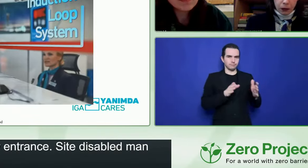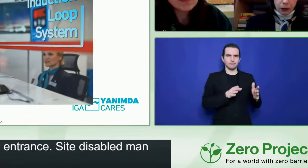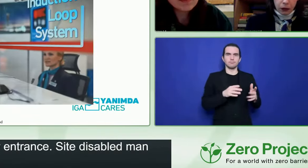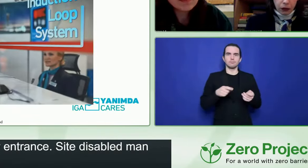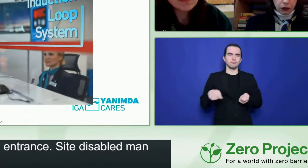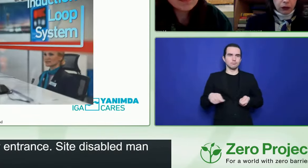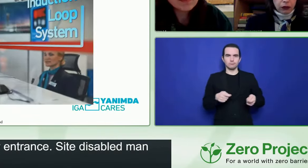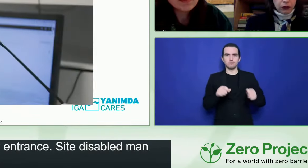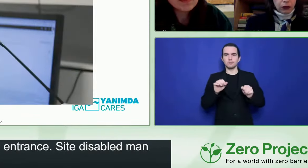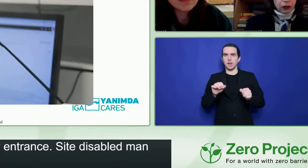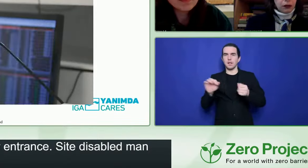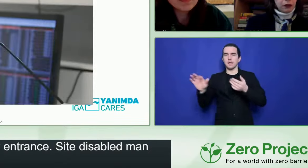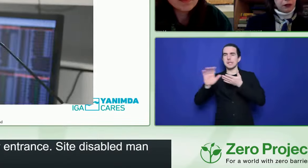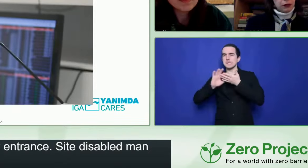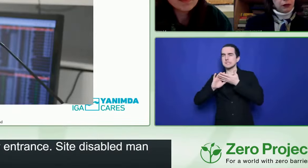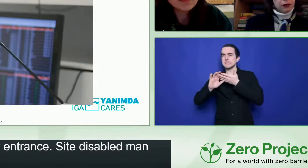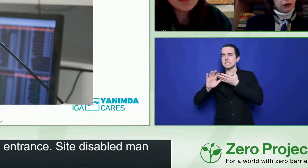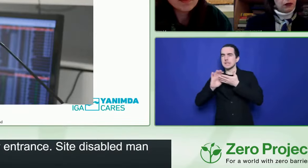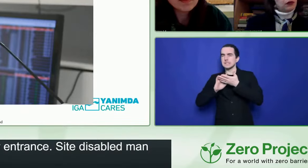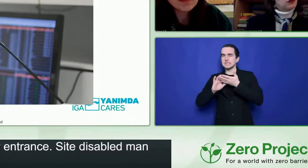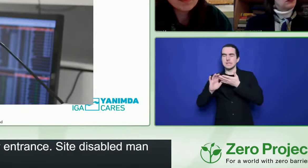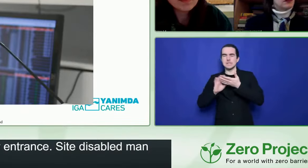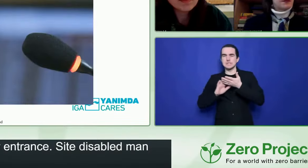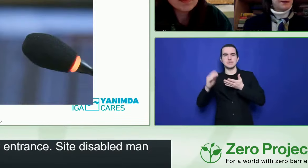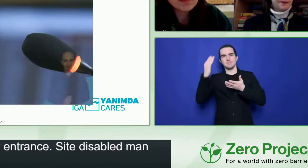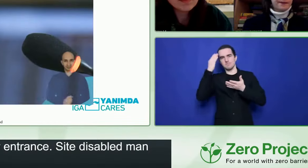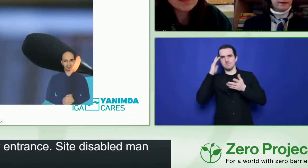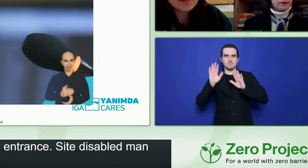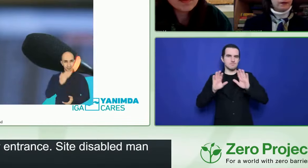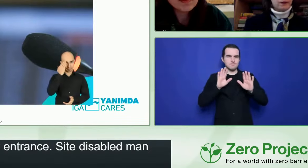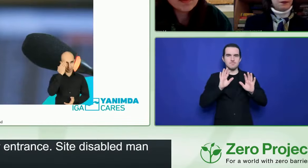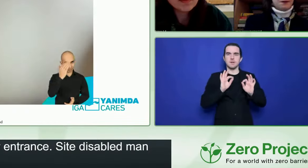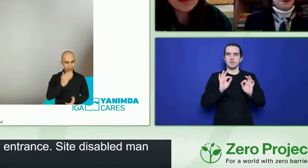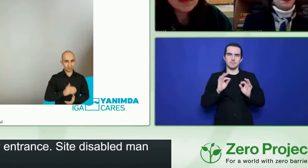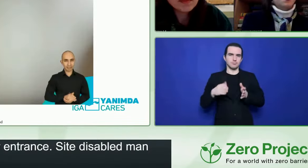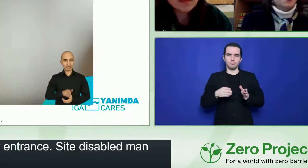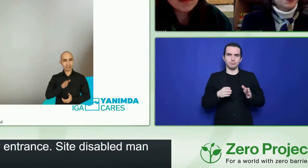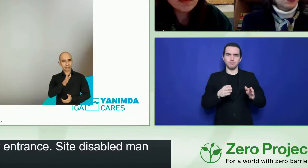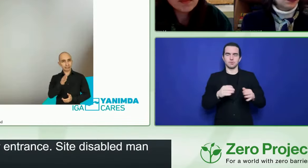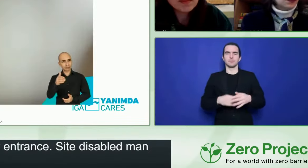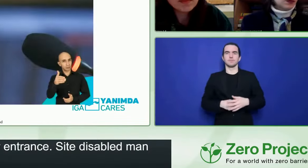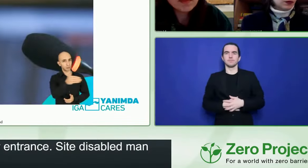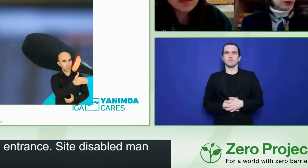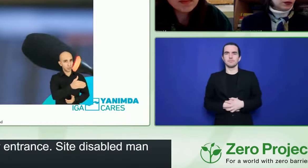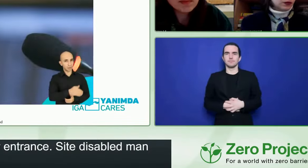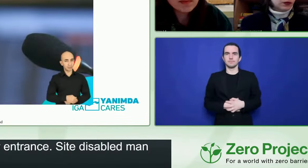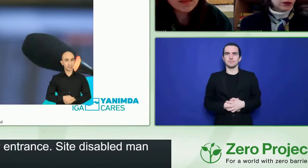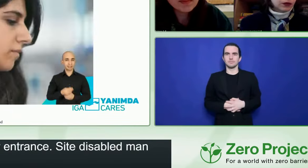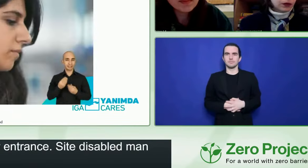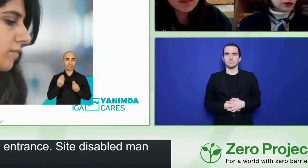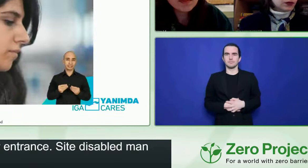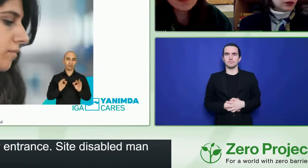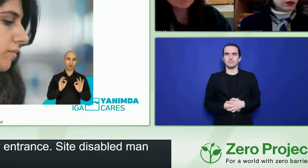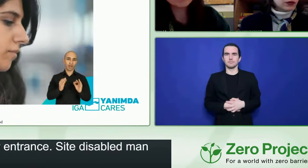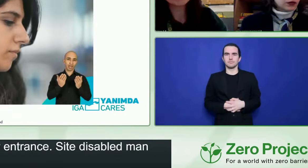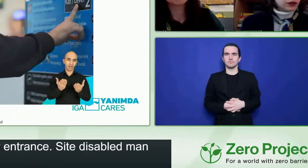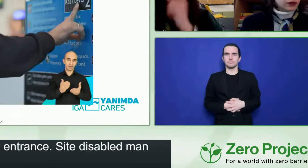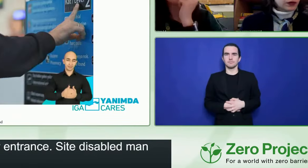gets information through the induction loop system. Hello, ahead on the left. Have a